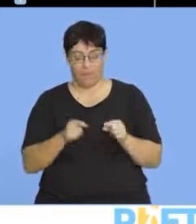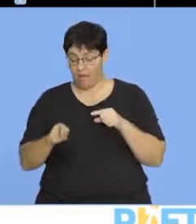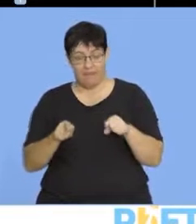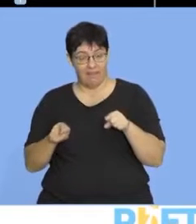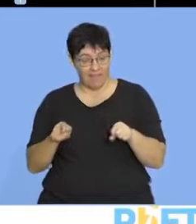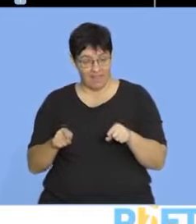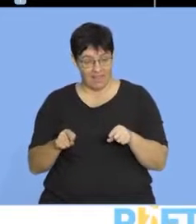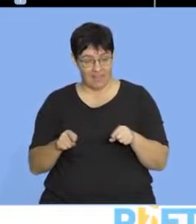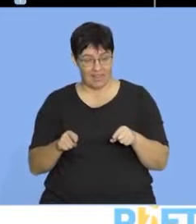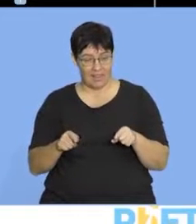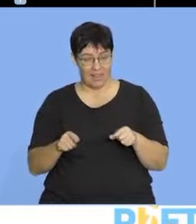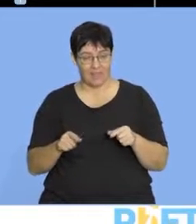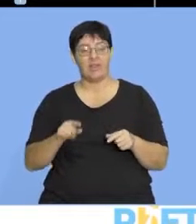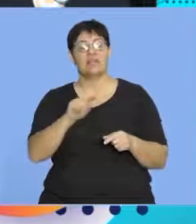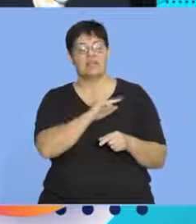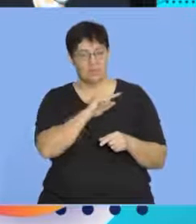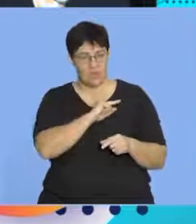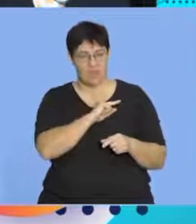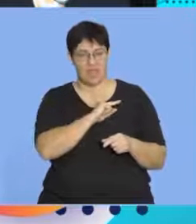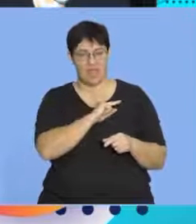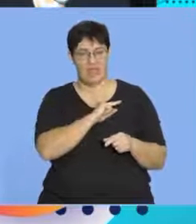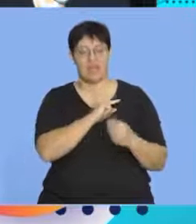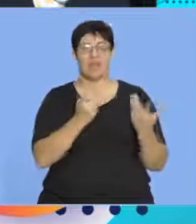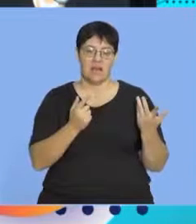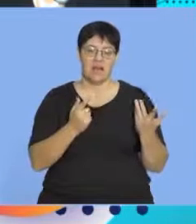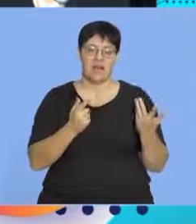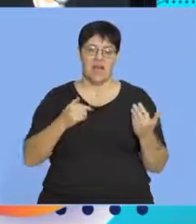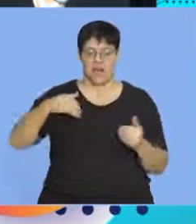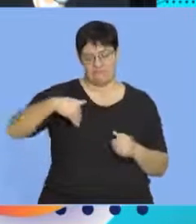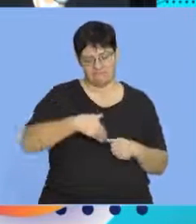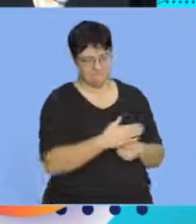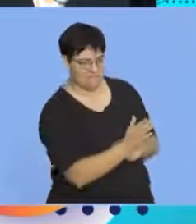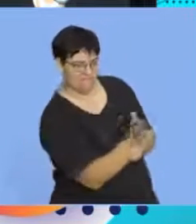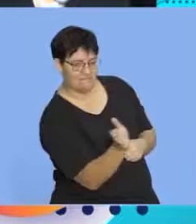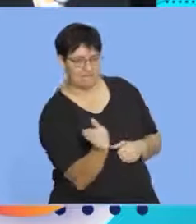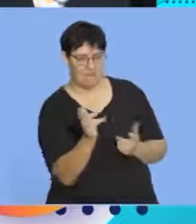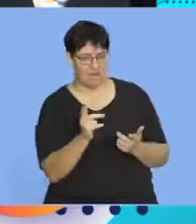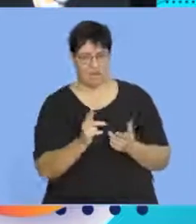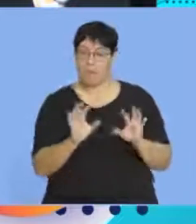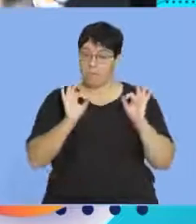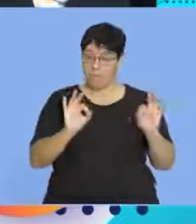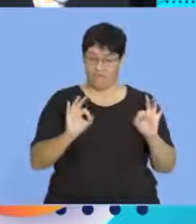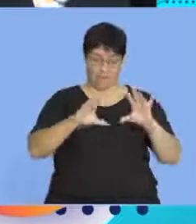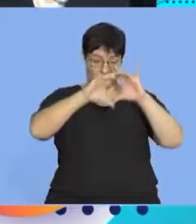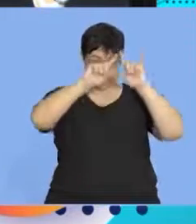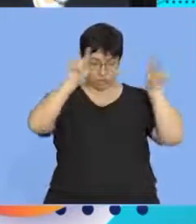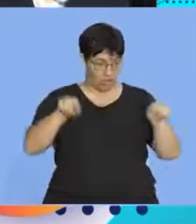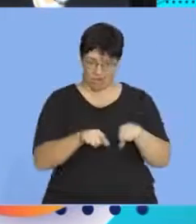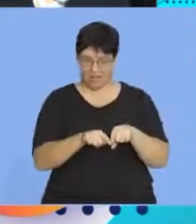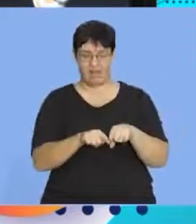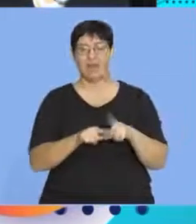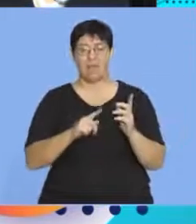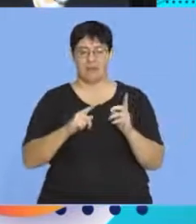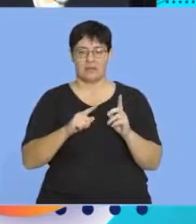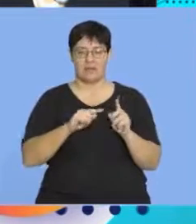of those, that's why planets usually have an elliptical. It's not a perfect circle. They